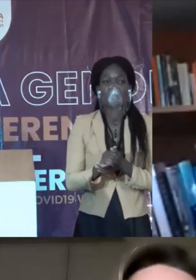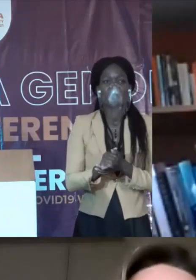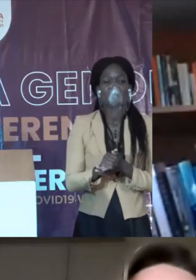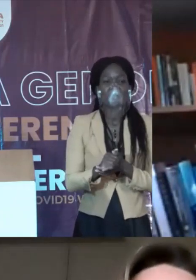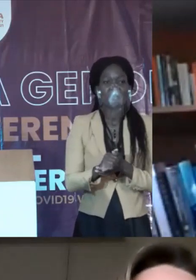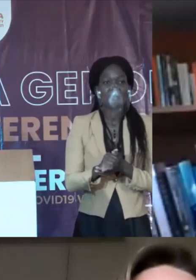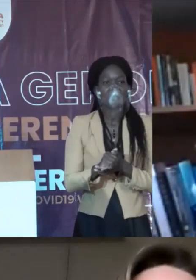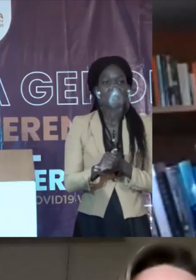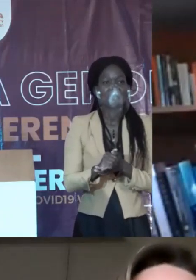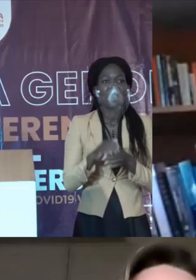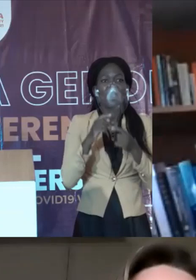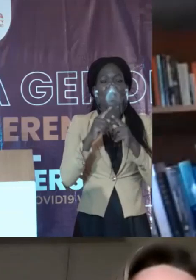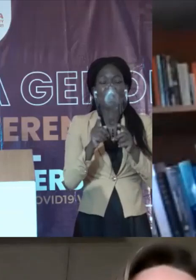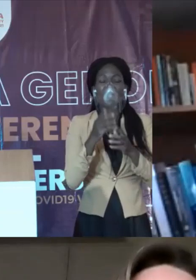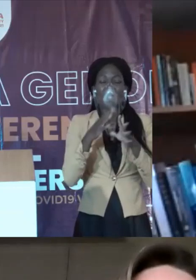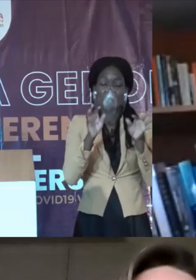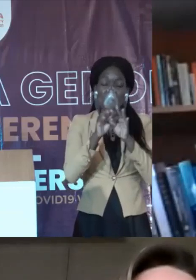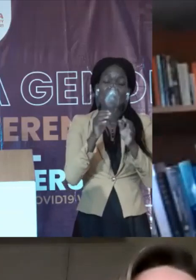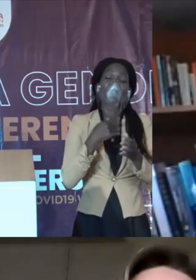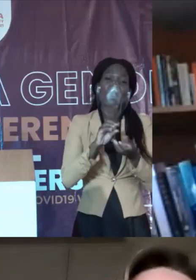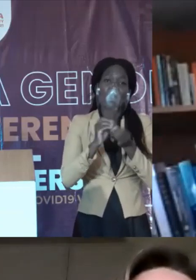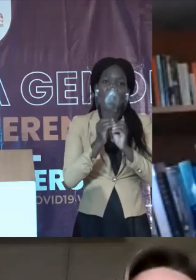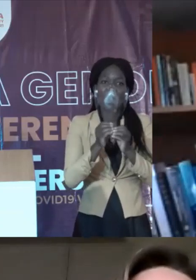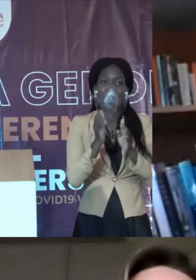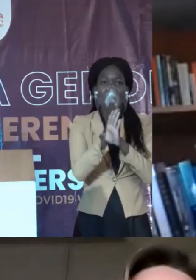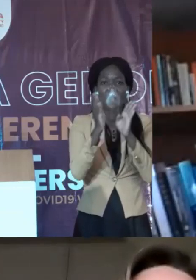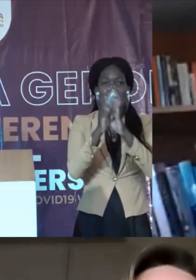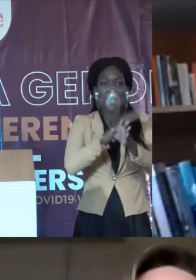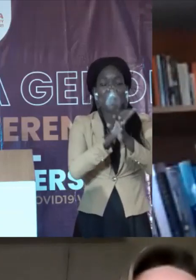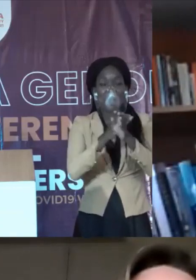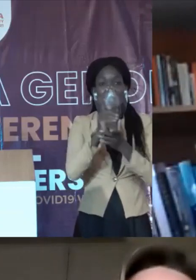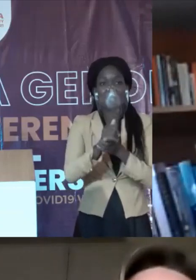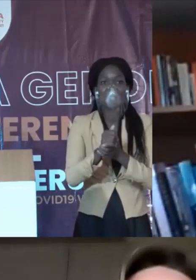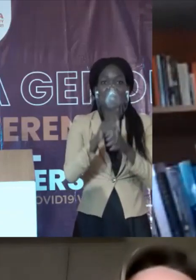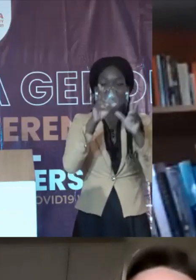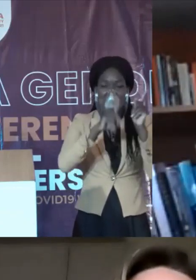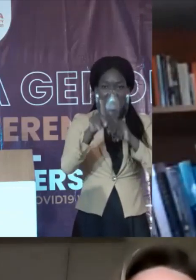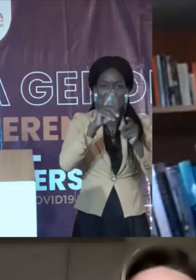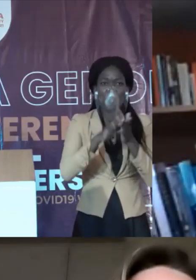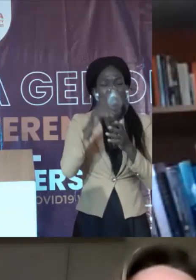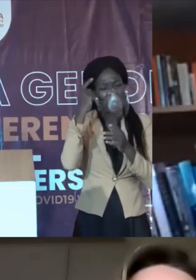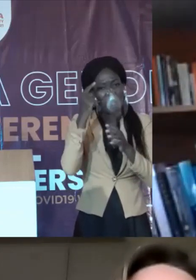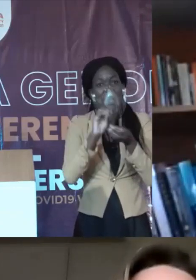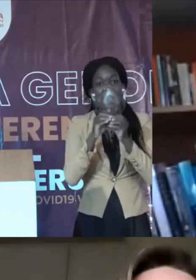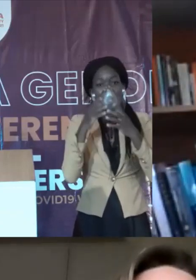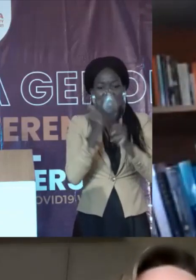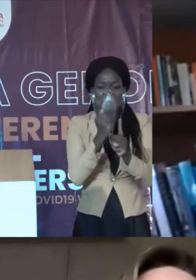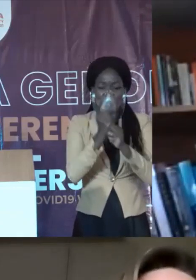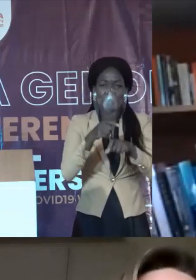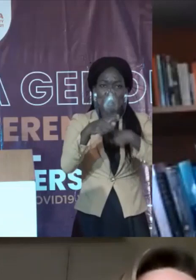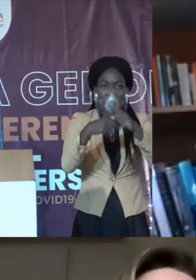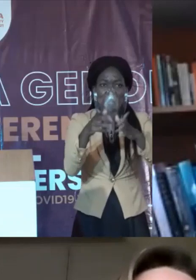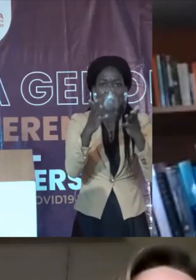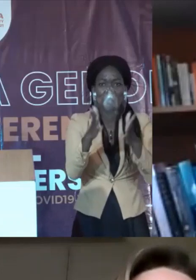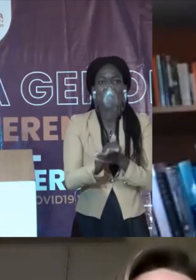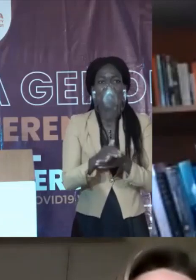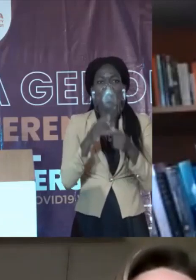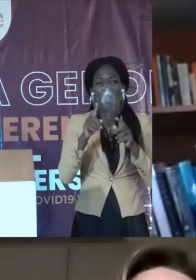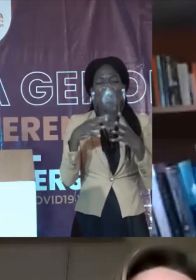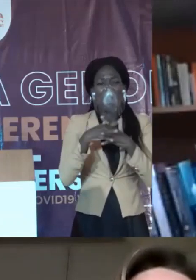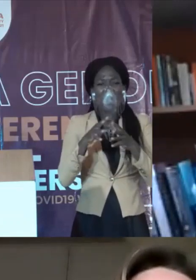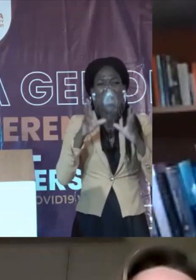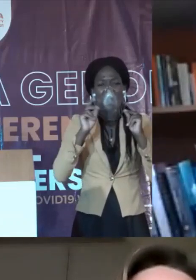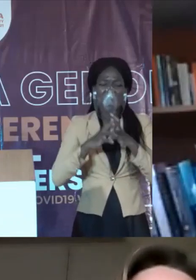a set of capacities to deal with shocks and stressors, both before, during, and after a shock or a stress